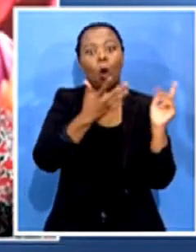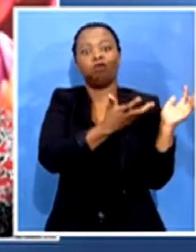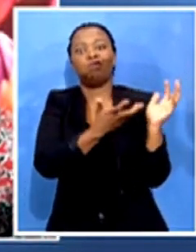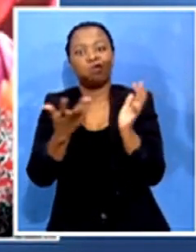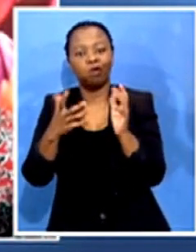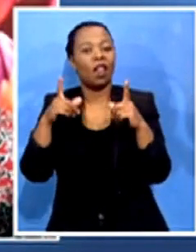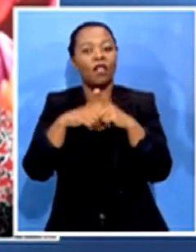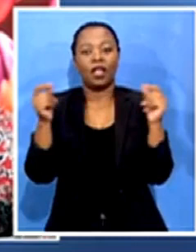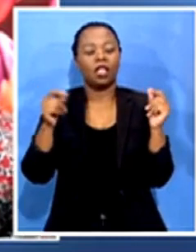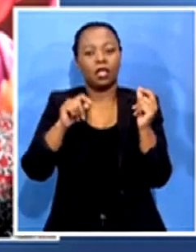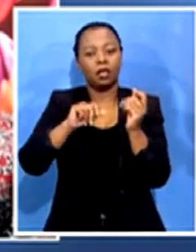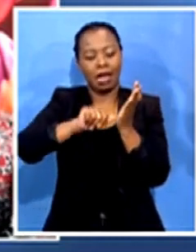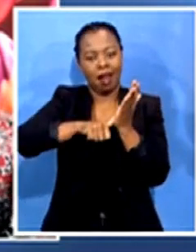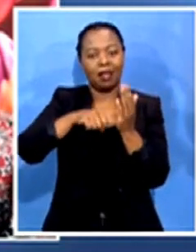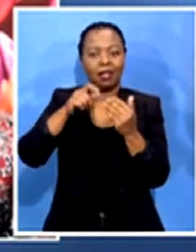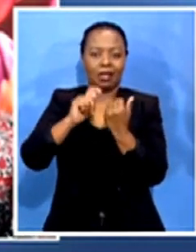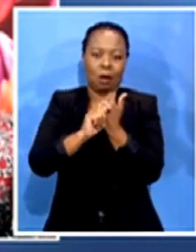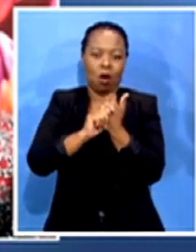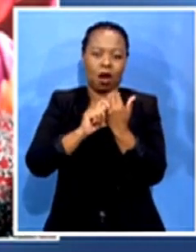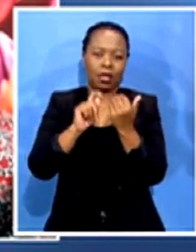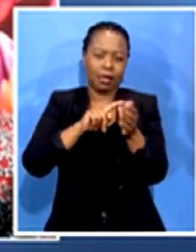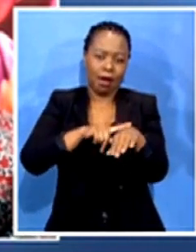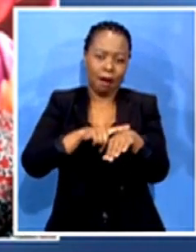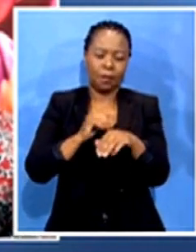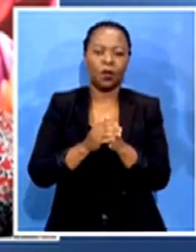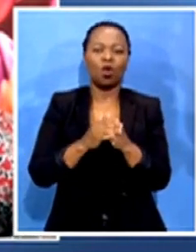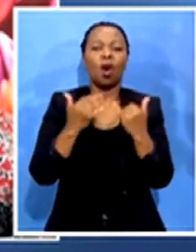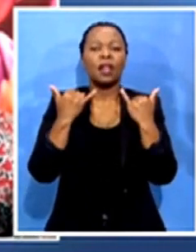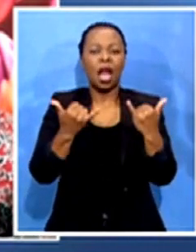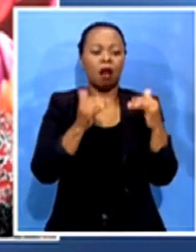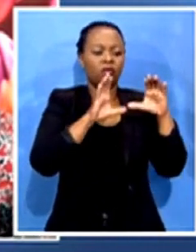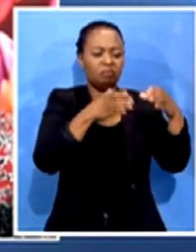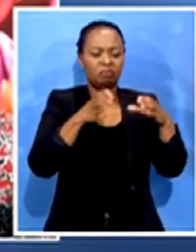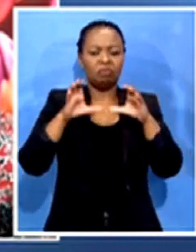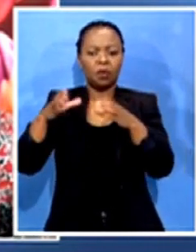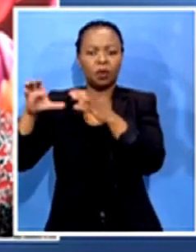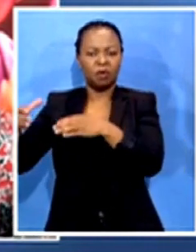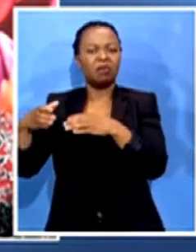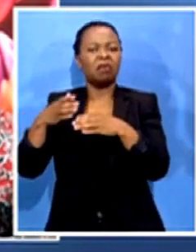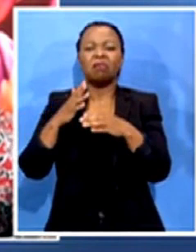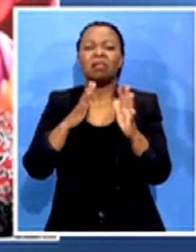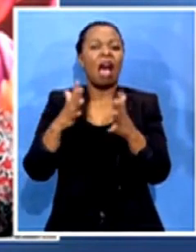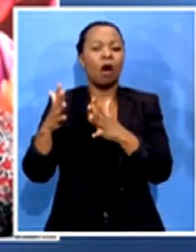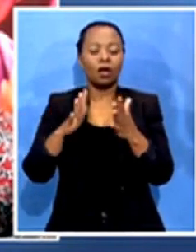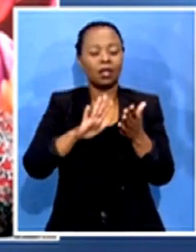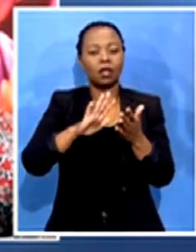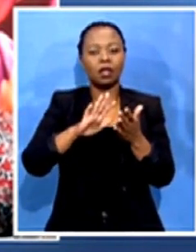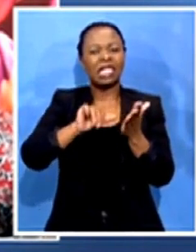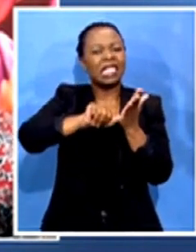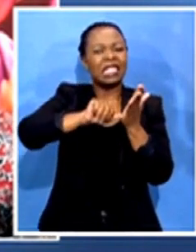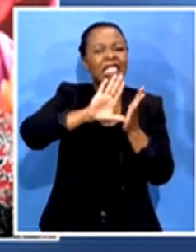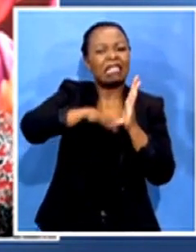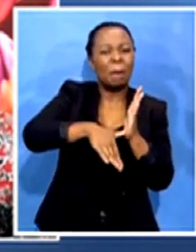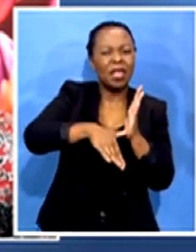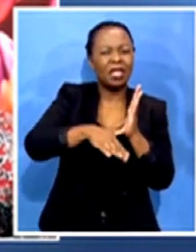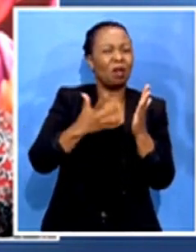terms of the classification of a disability, isn't there a contradiction here that a person who's temporarily